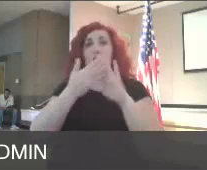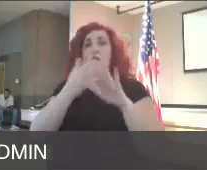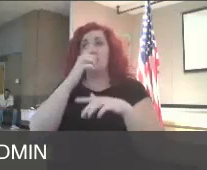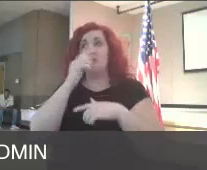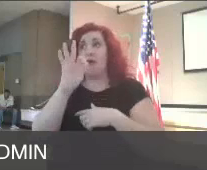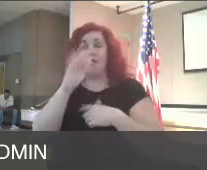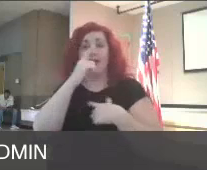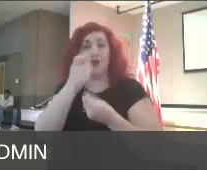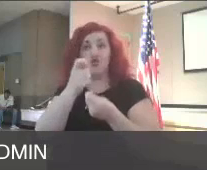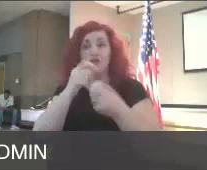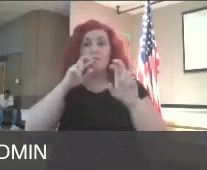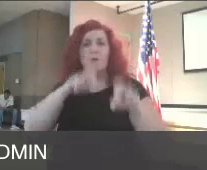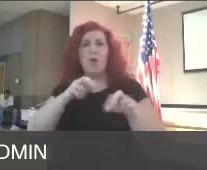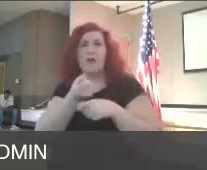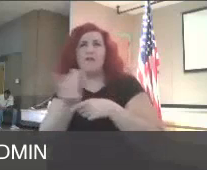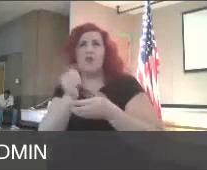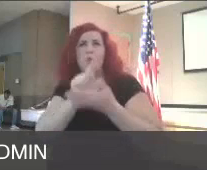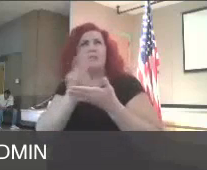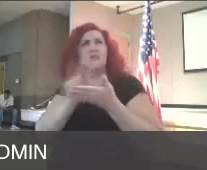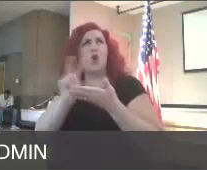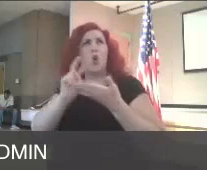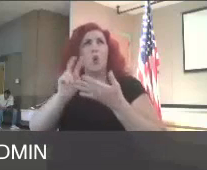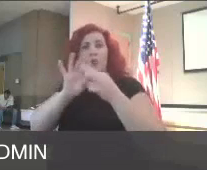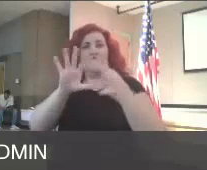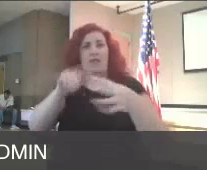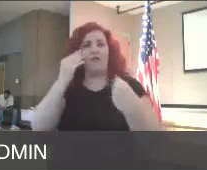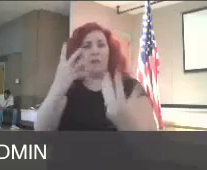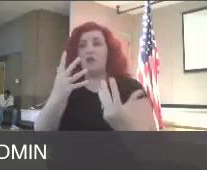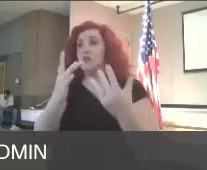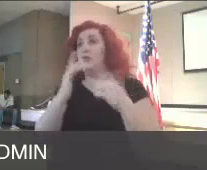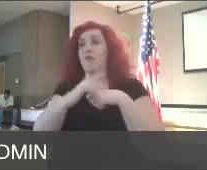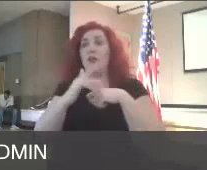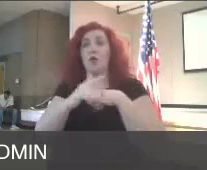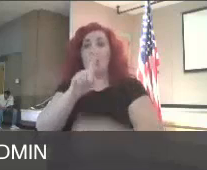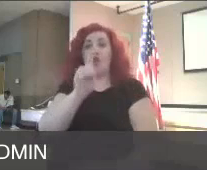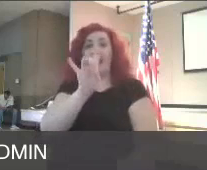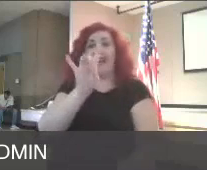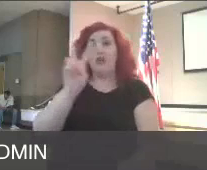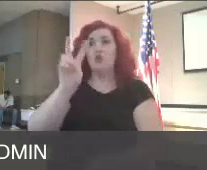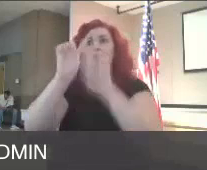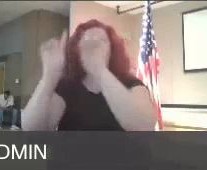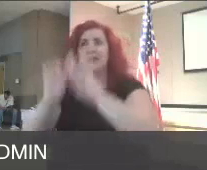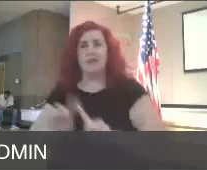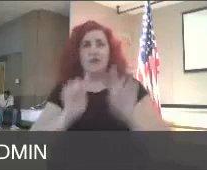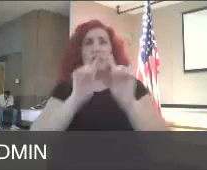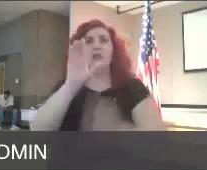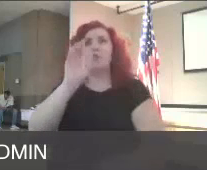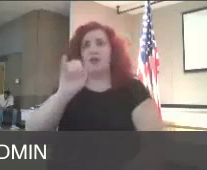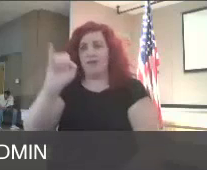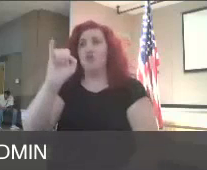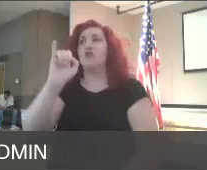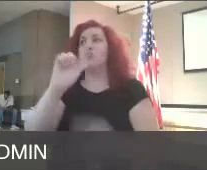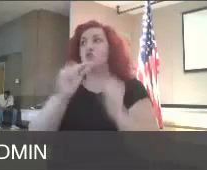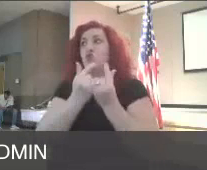Community of Interest Report. We released that maybe a couple weeks ago. Like I said, that's available. That's